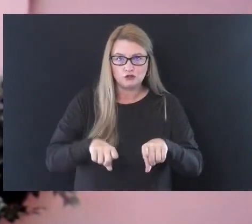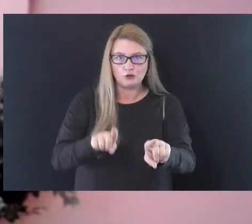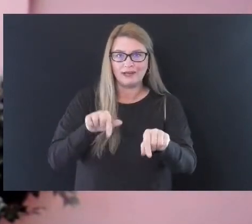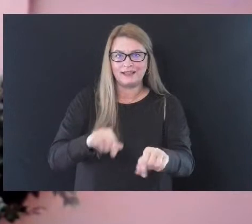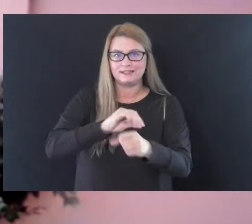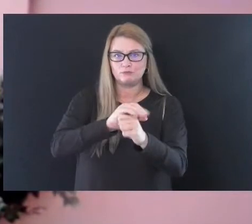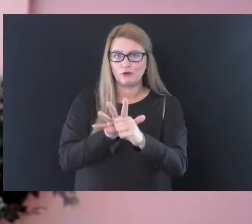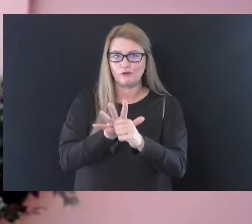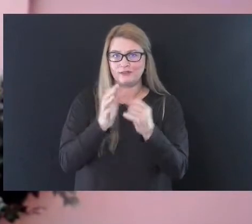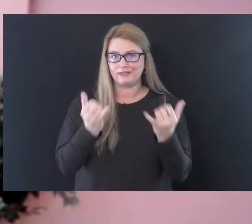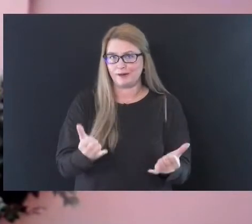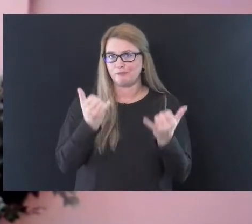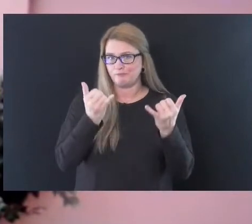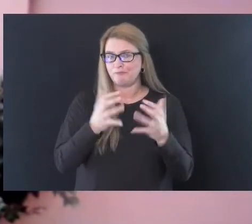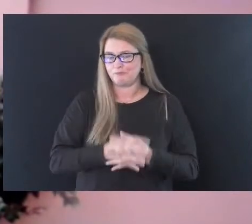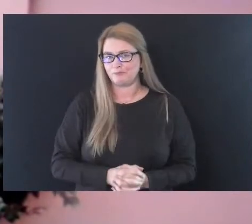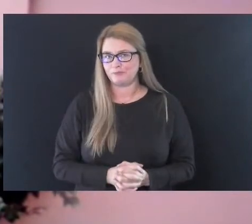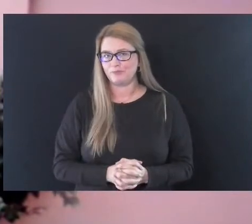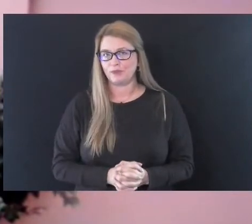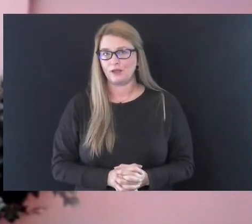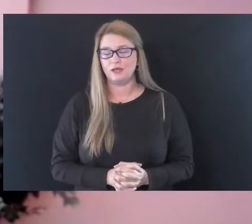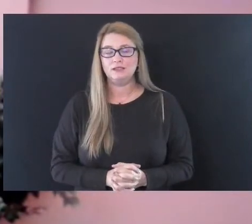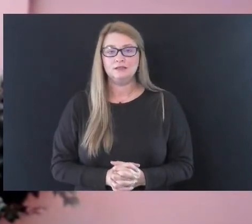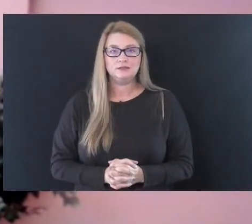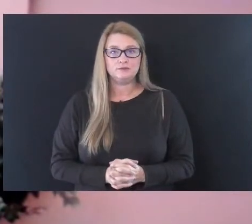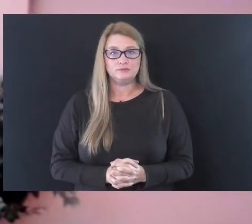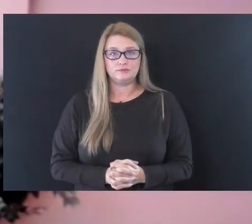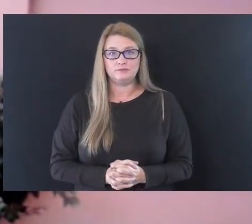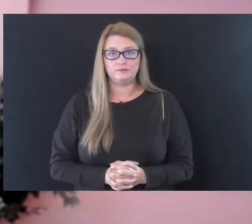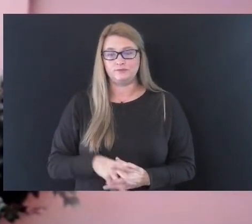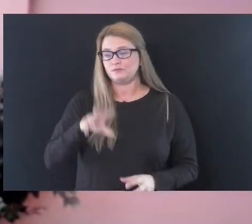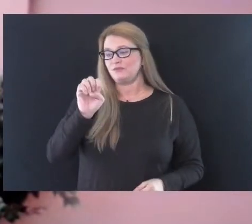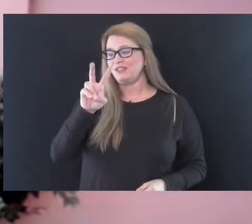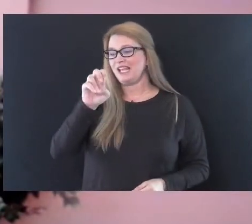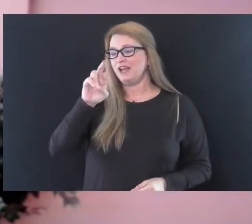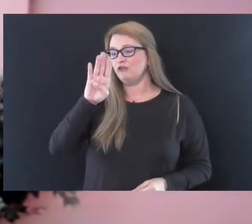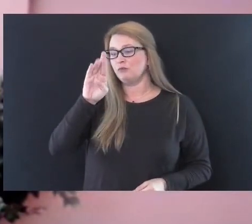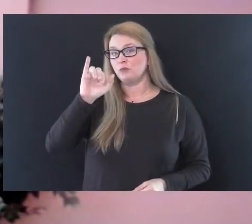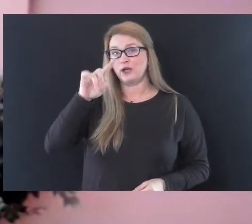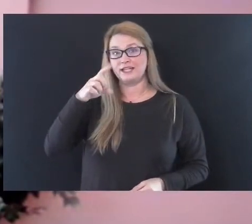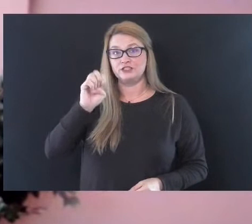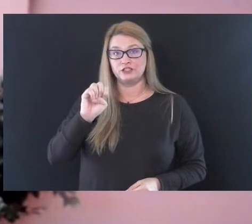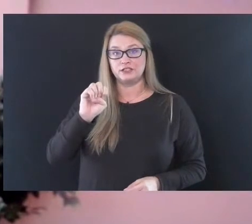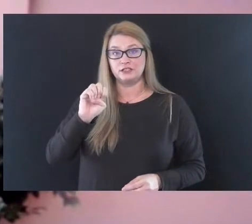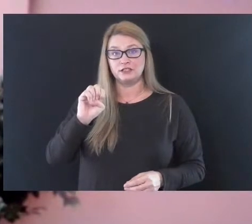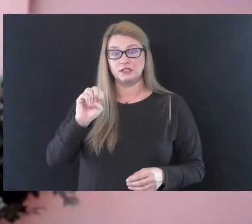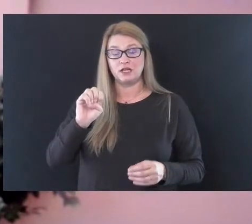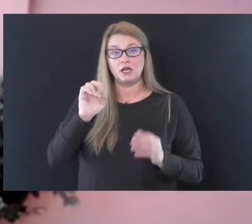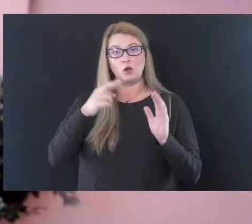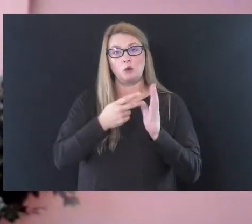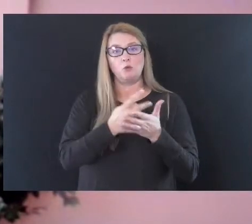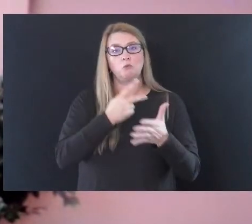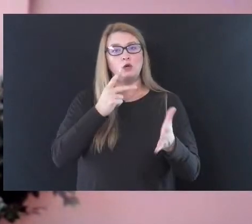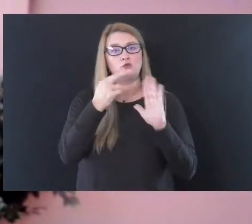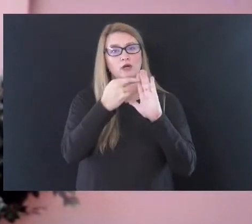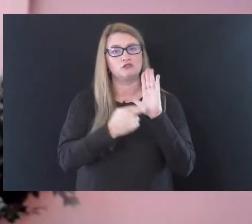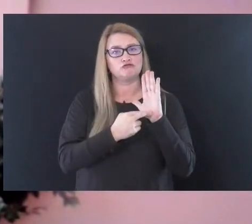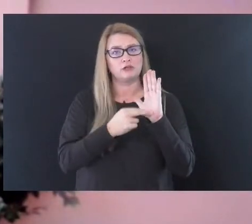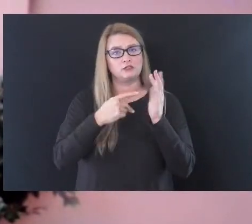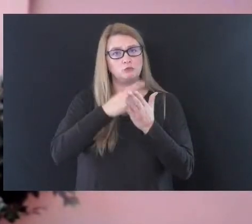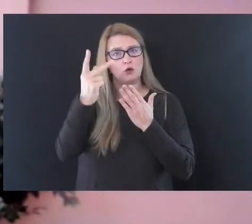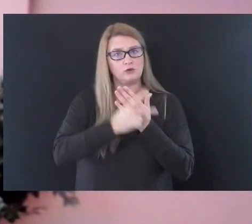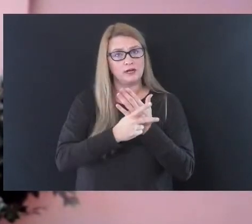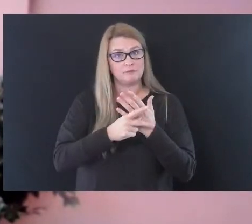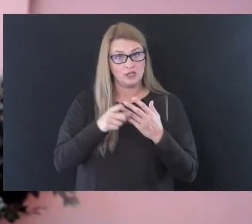way possible. To reinforce what the governor said about the Everbridge program, please register. Even if you